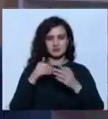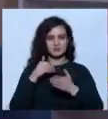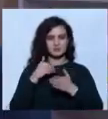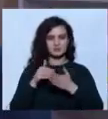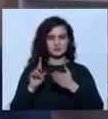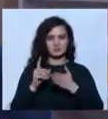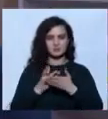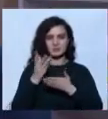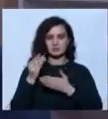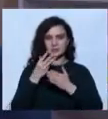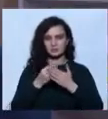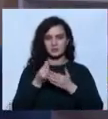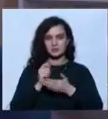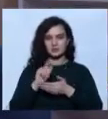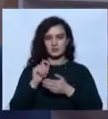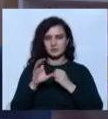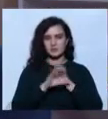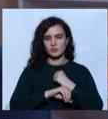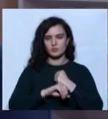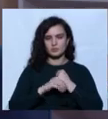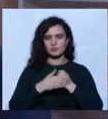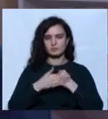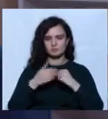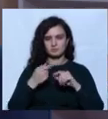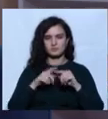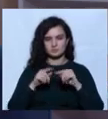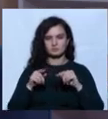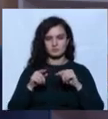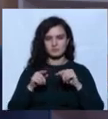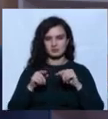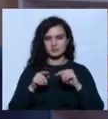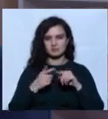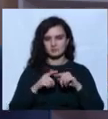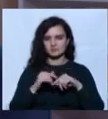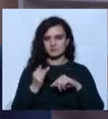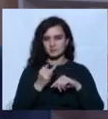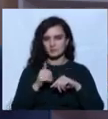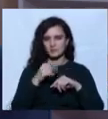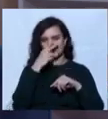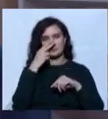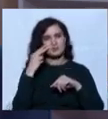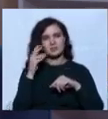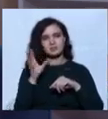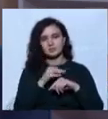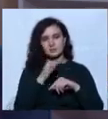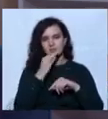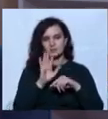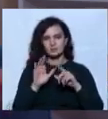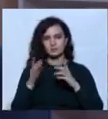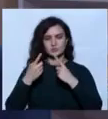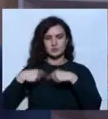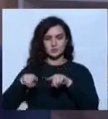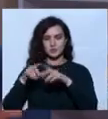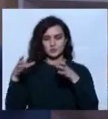refuses to pay his bills at the inn, which really symbolizes how pirates don't like society